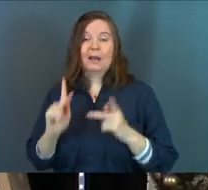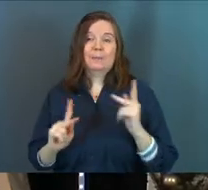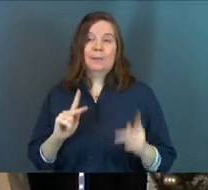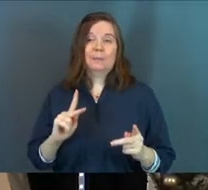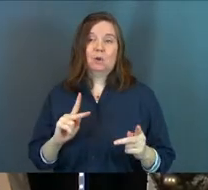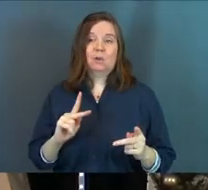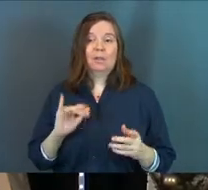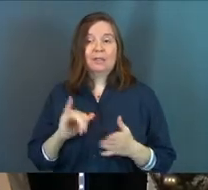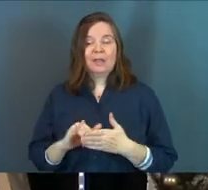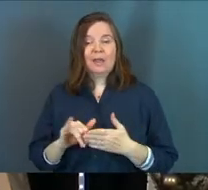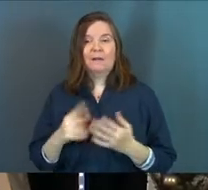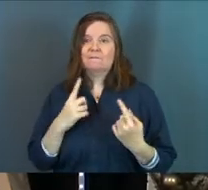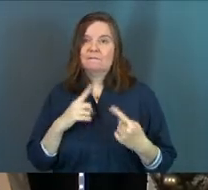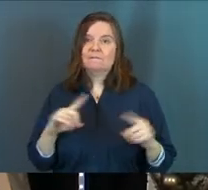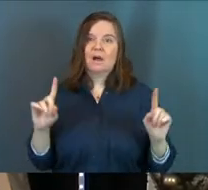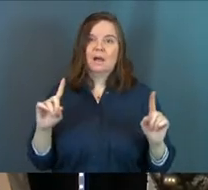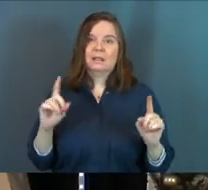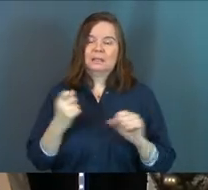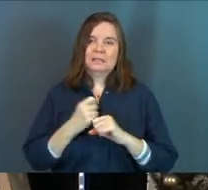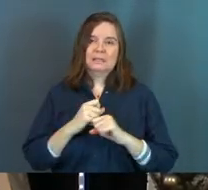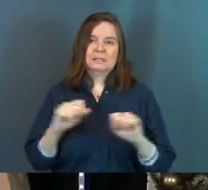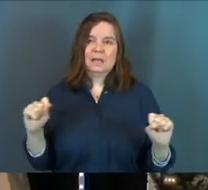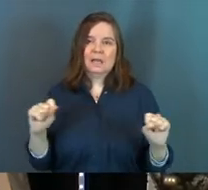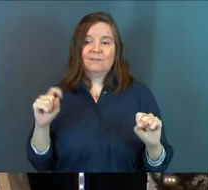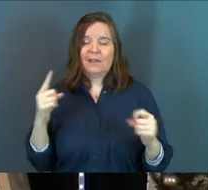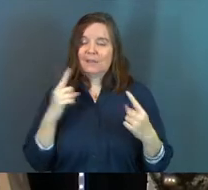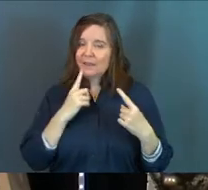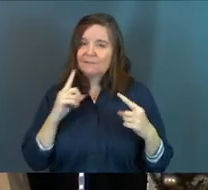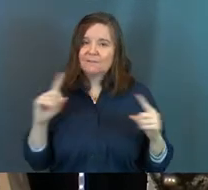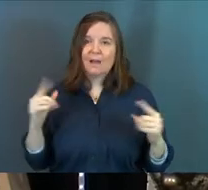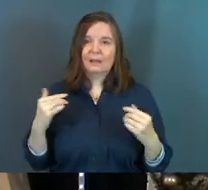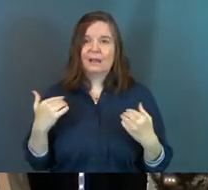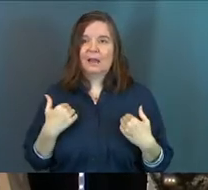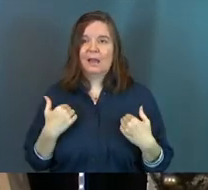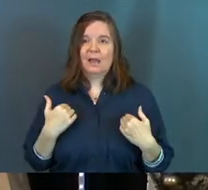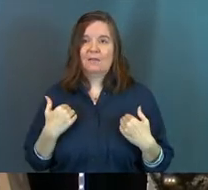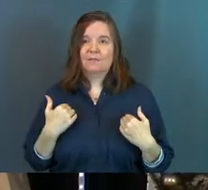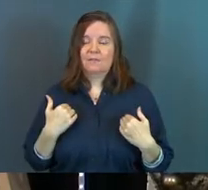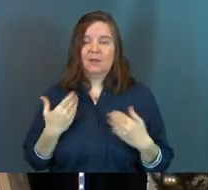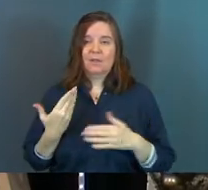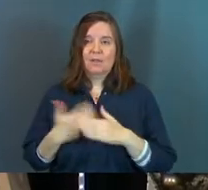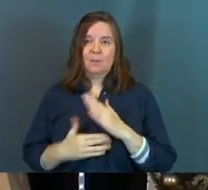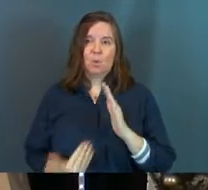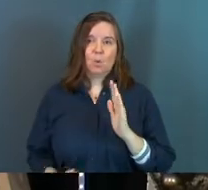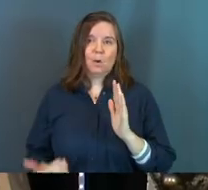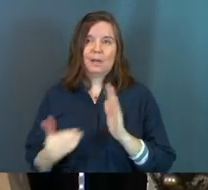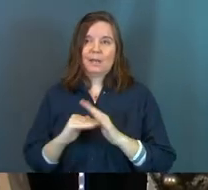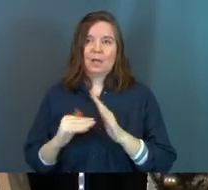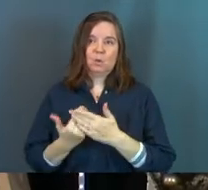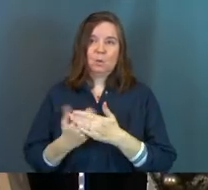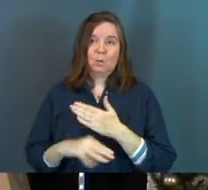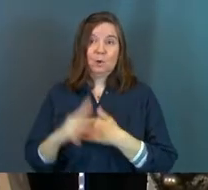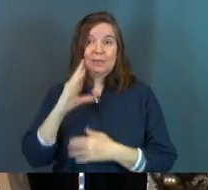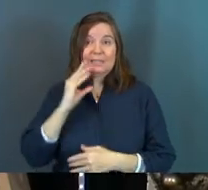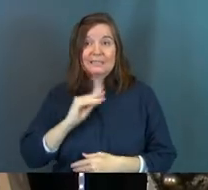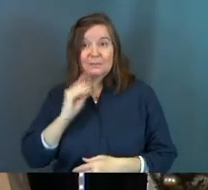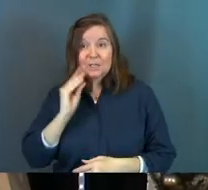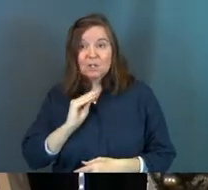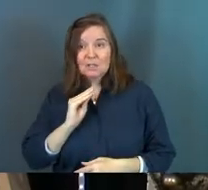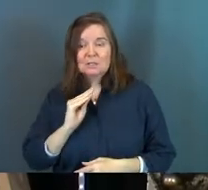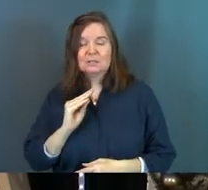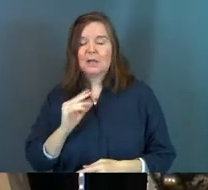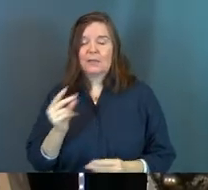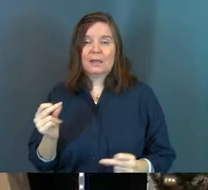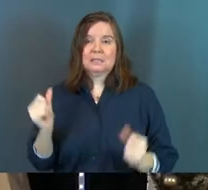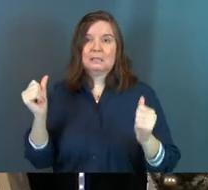people that finally get saved, and they finally have the born-again, new birth experience, and